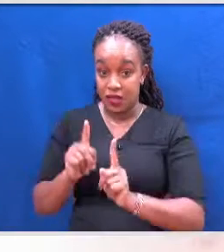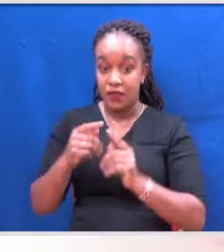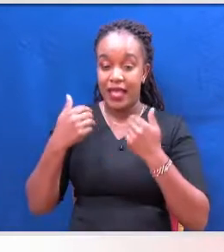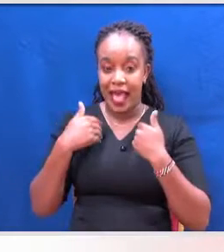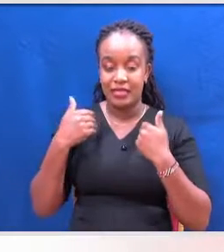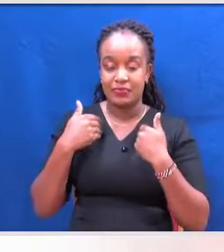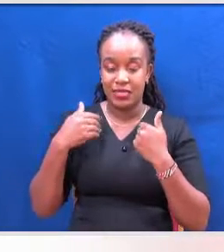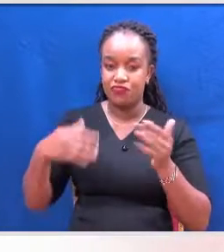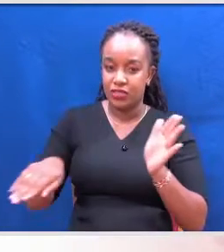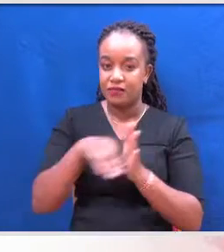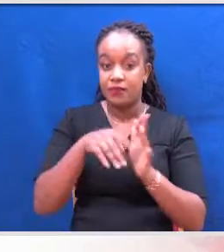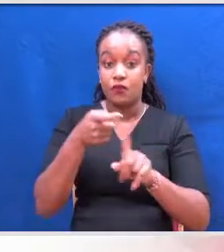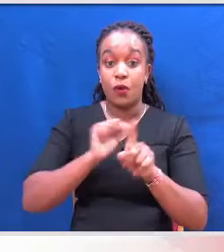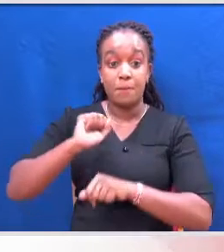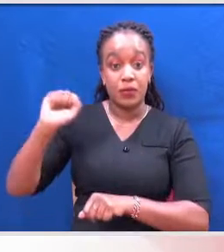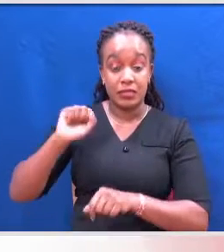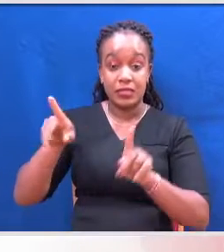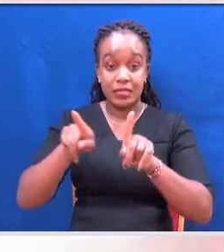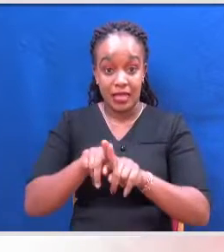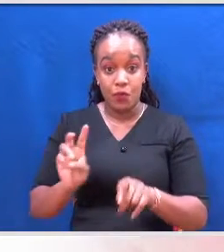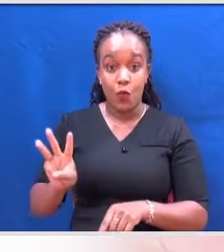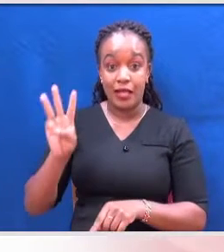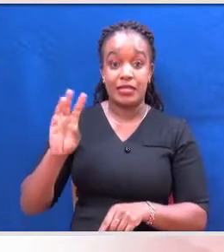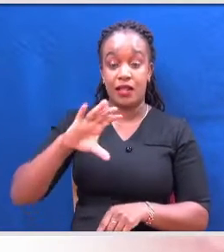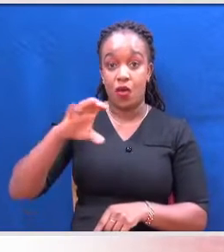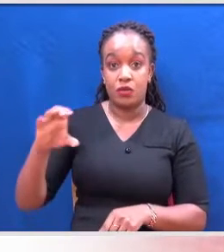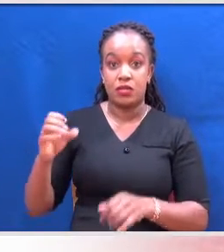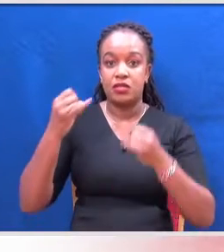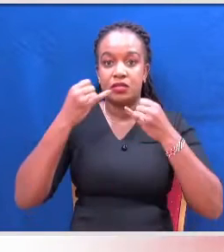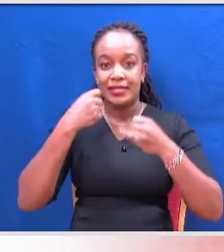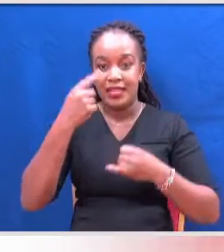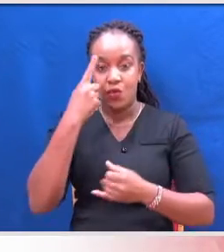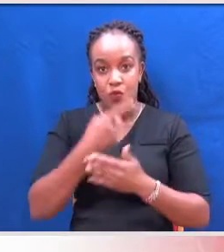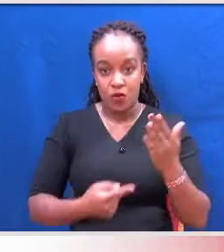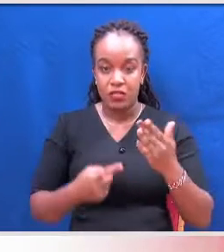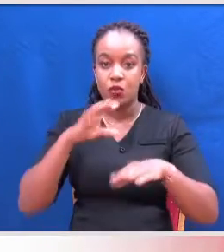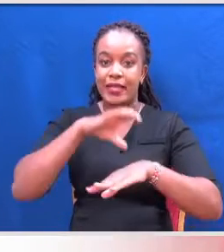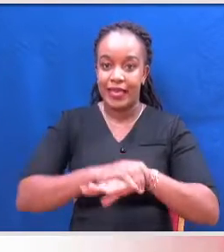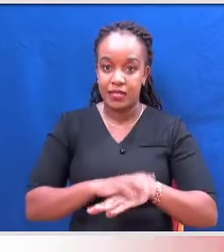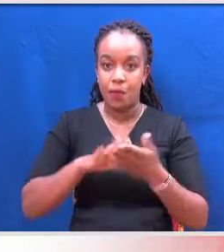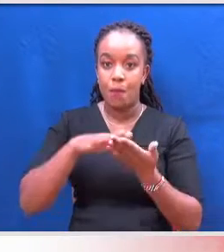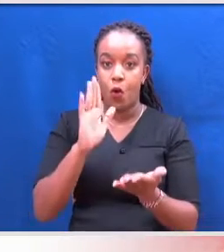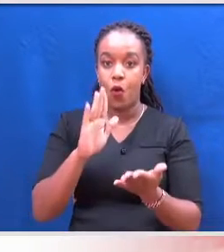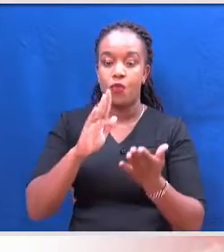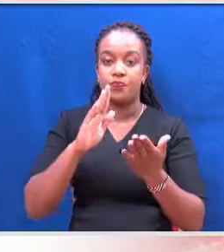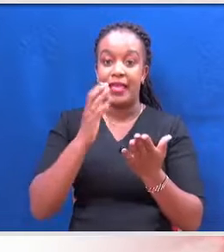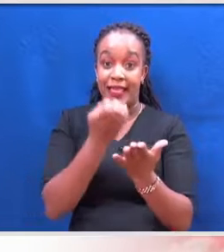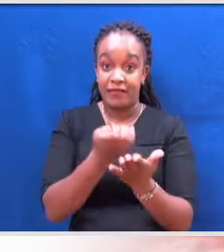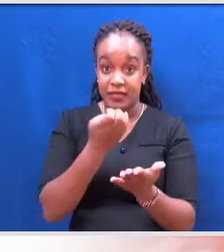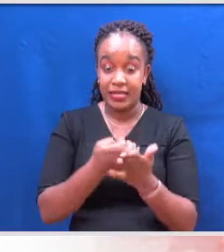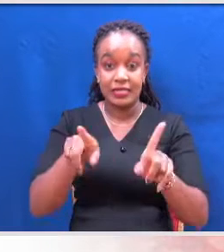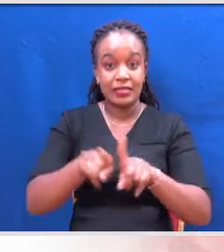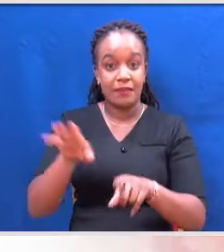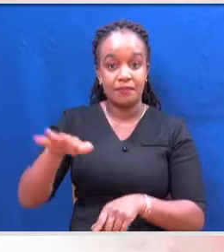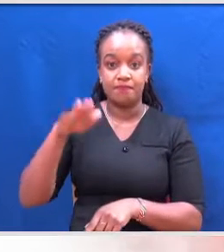siasa. Upande wa bunge la kaunti ya Wajir ukiomba kuongoza ama kuongeza ushahidi zaidi, bunge la kaunti ya Wajir linasema